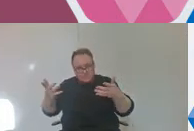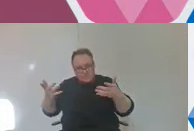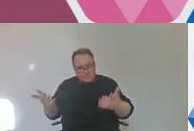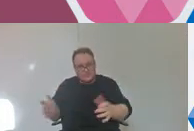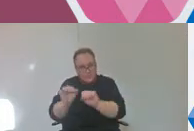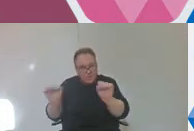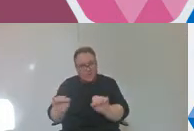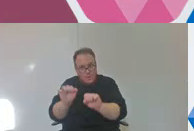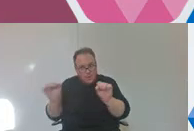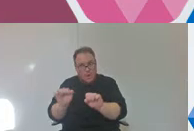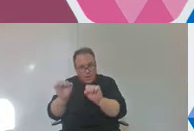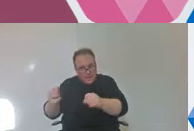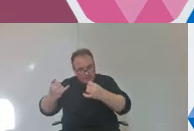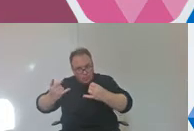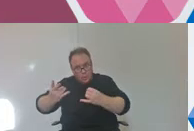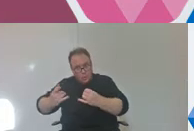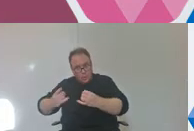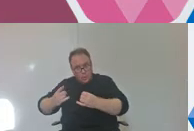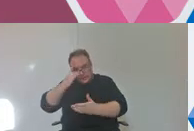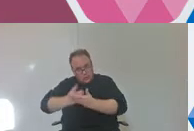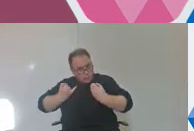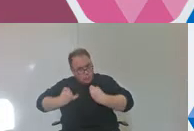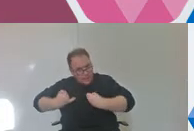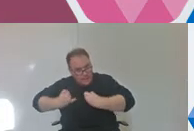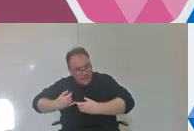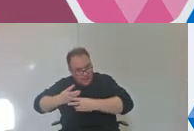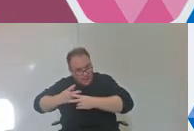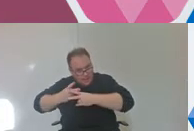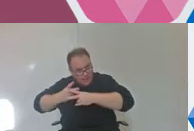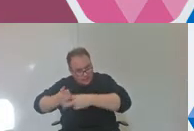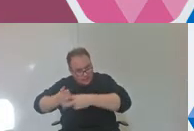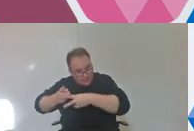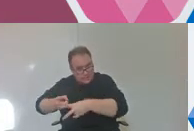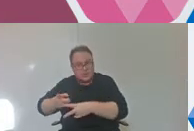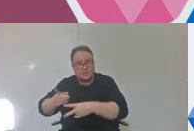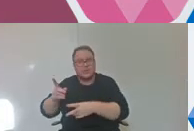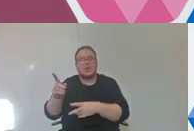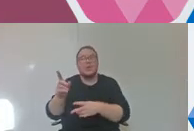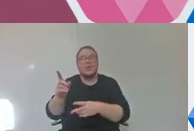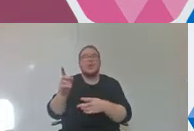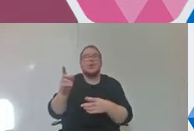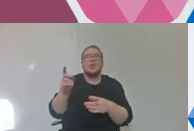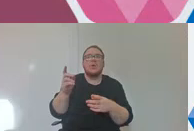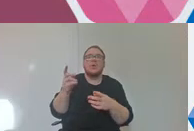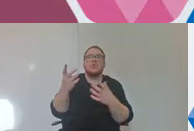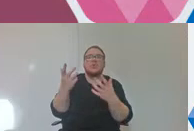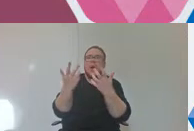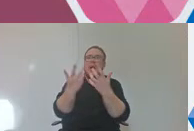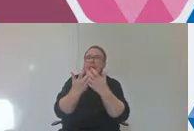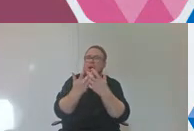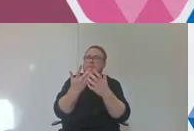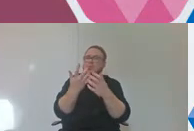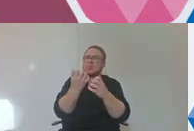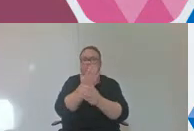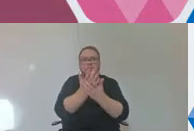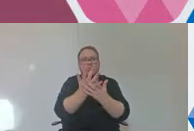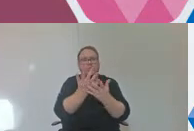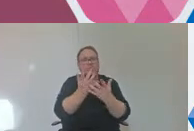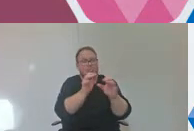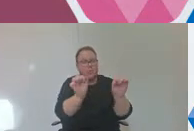Now, how are you going to ensure that you carry on holding the ring and it becomes you become powerful advocates in